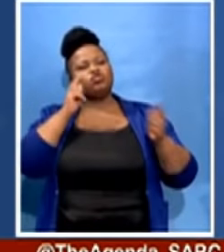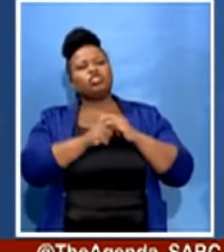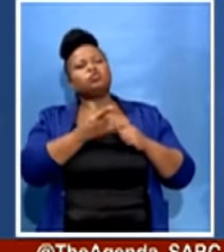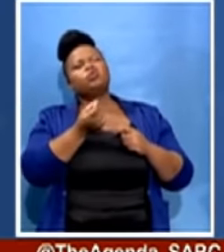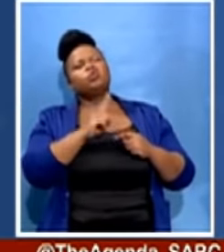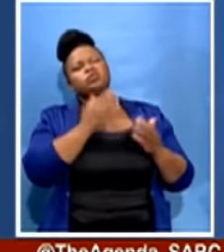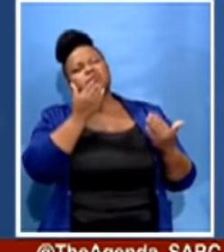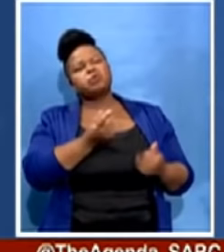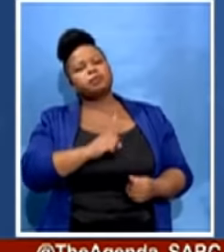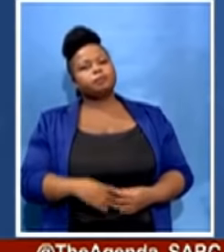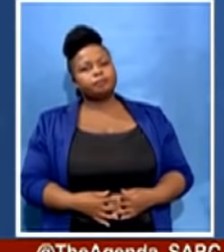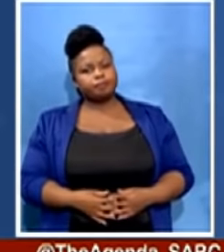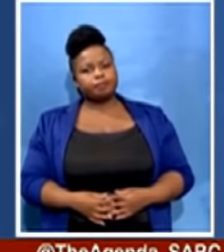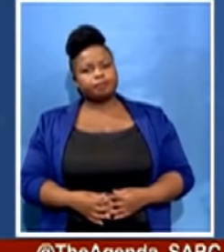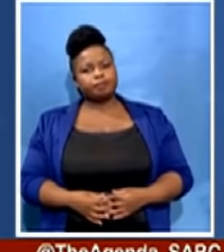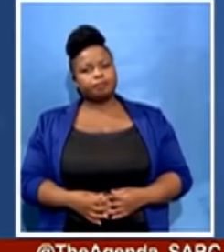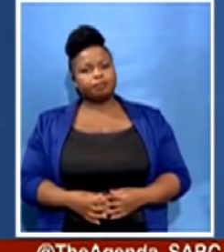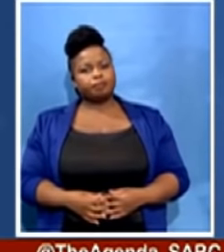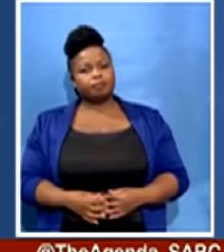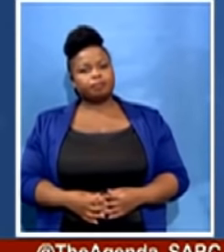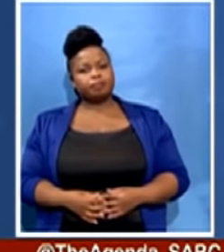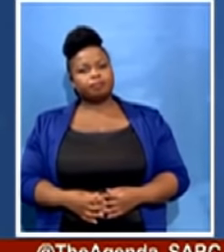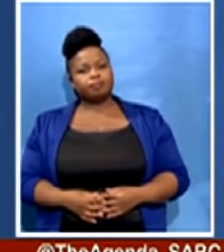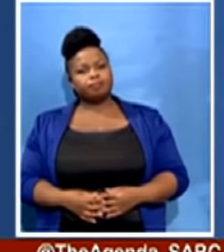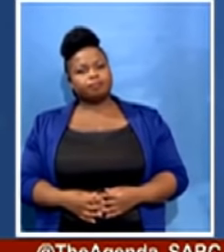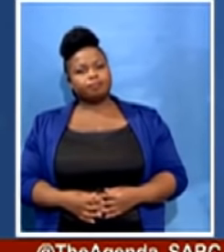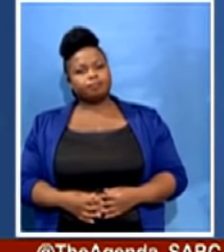I beg your pardon? What changes can we expect in terms of security?